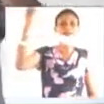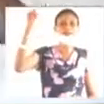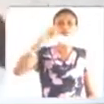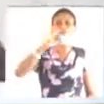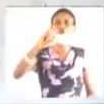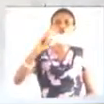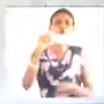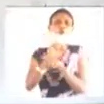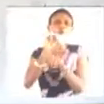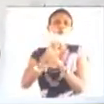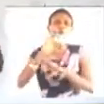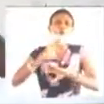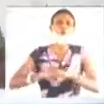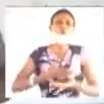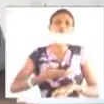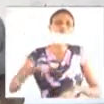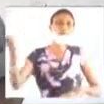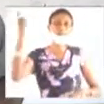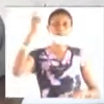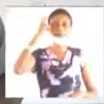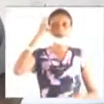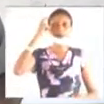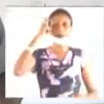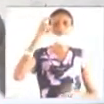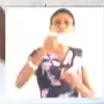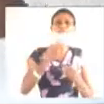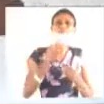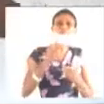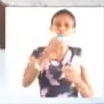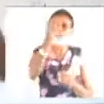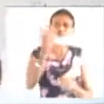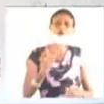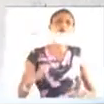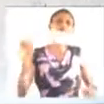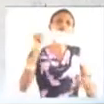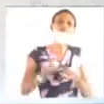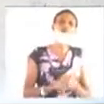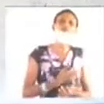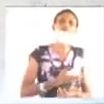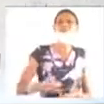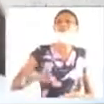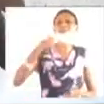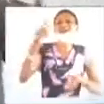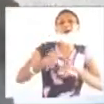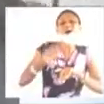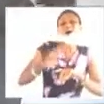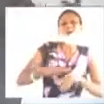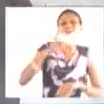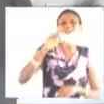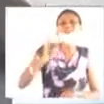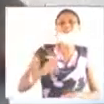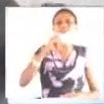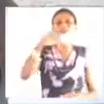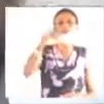is working in their system. In their mind, it's working there. So